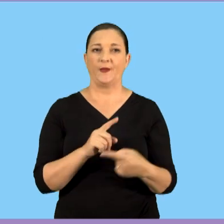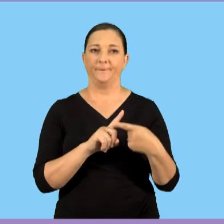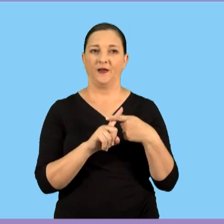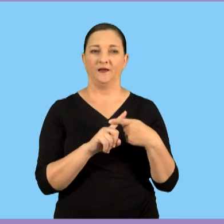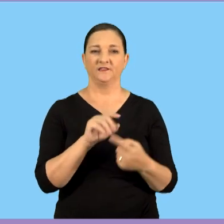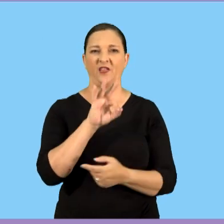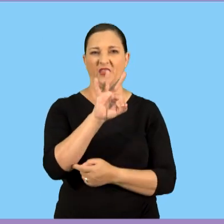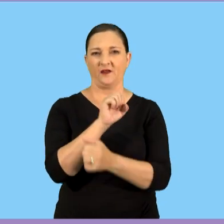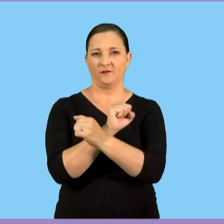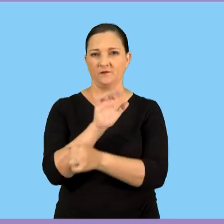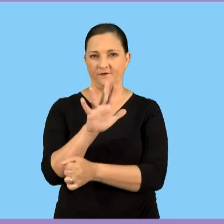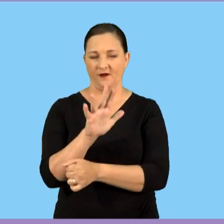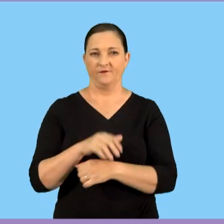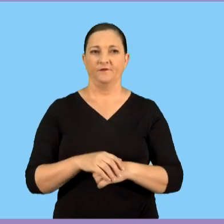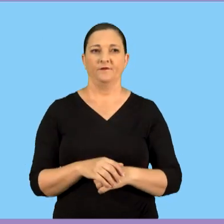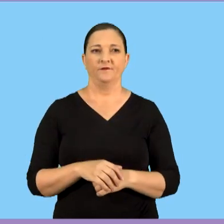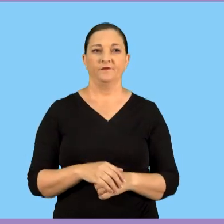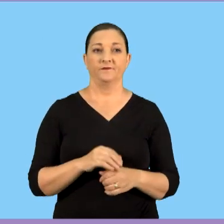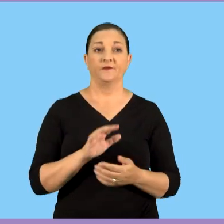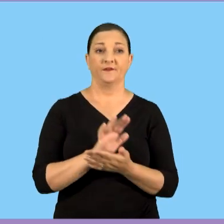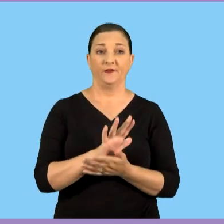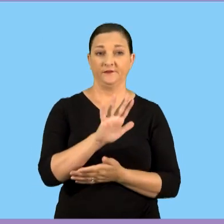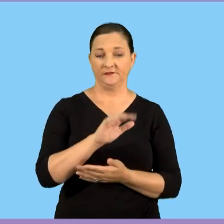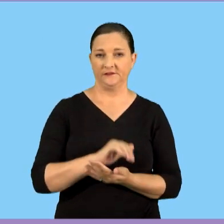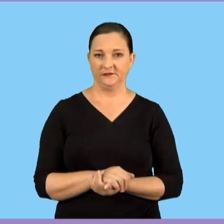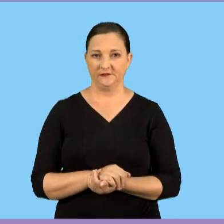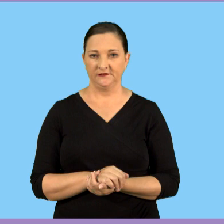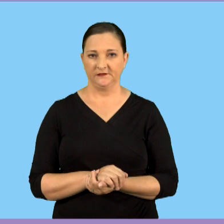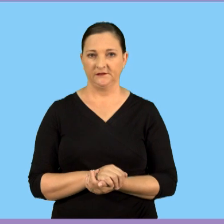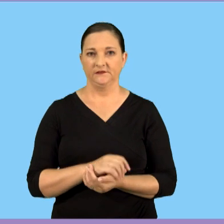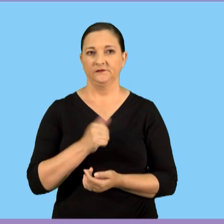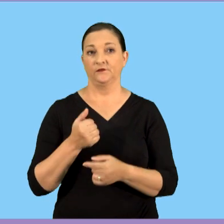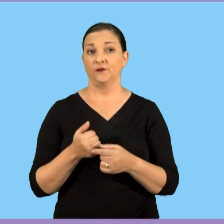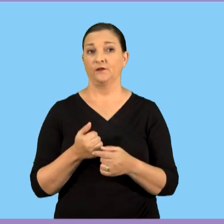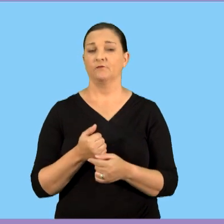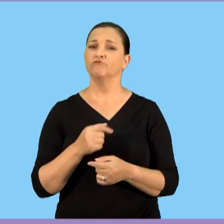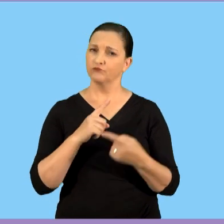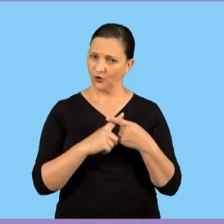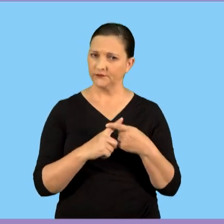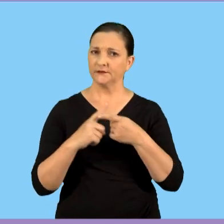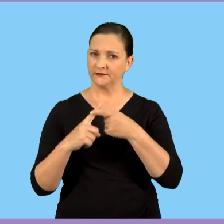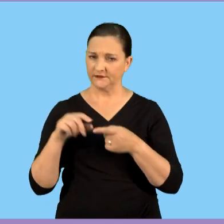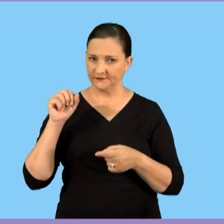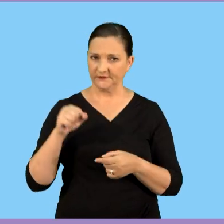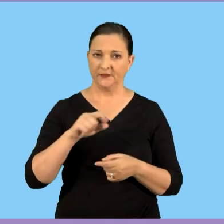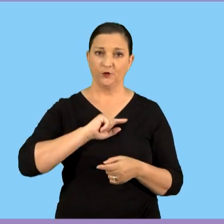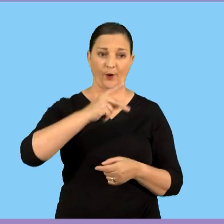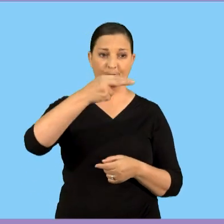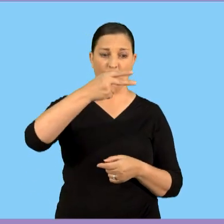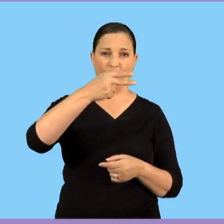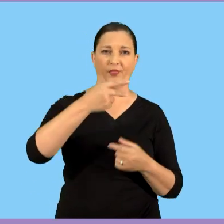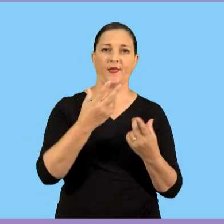3 multiplied by 5, that is our 15. And they are positive because we